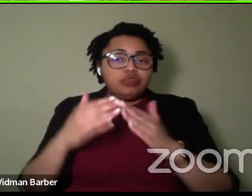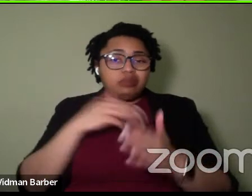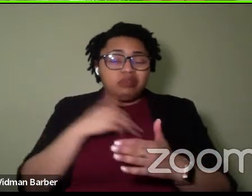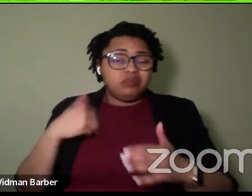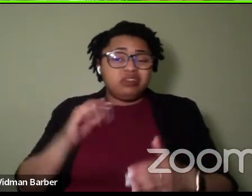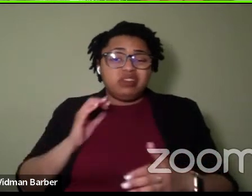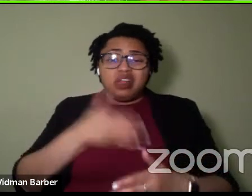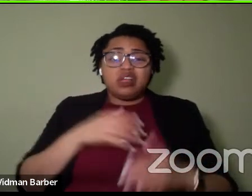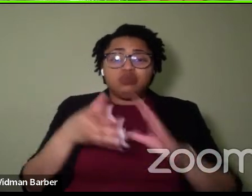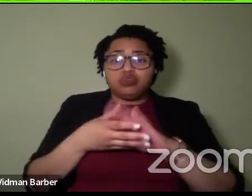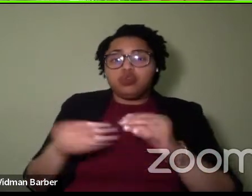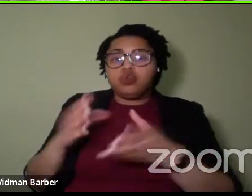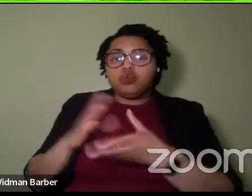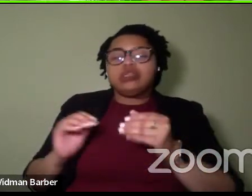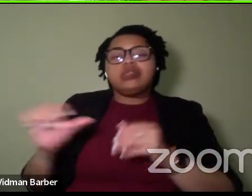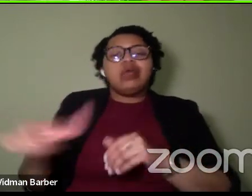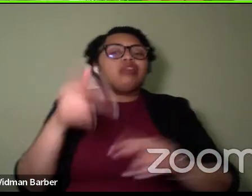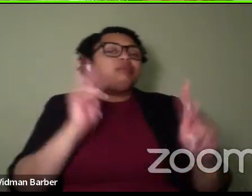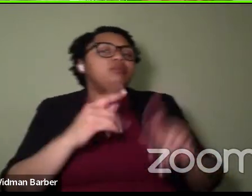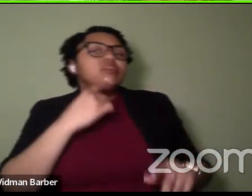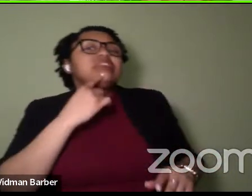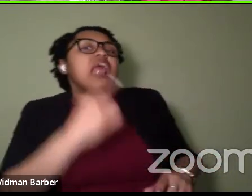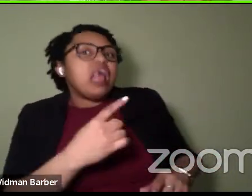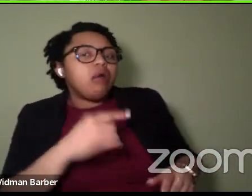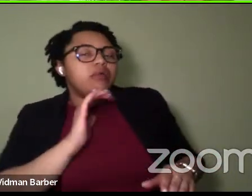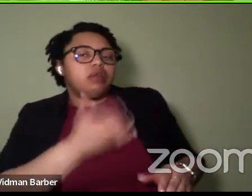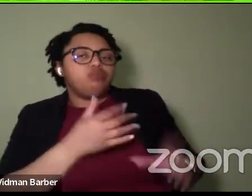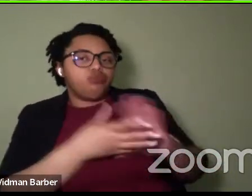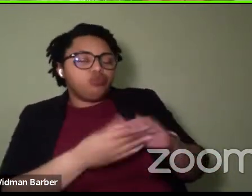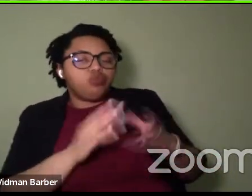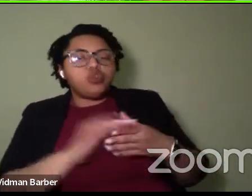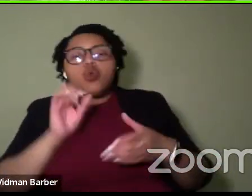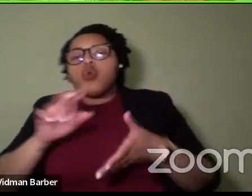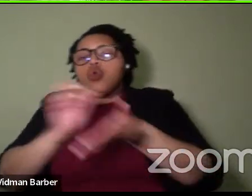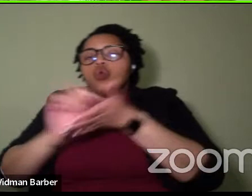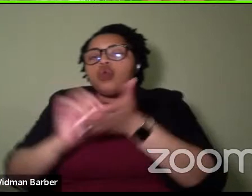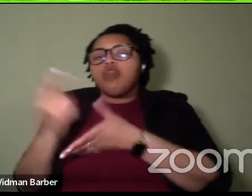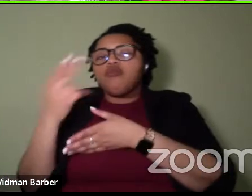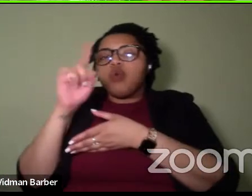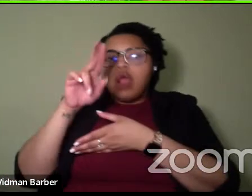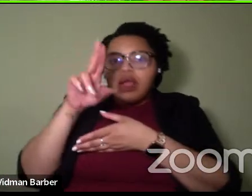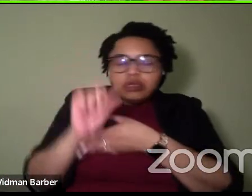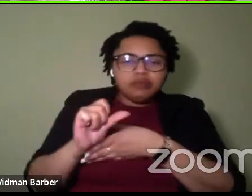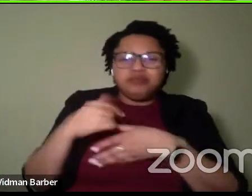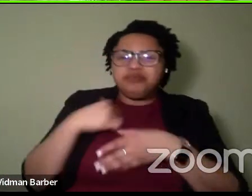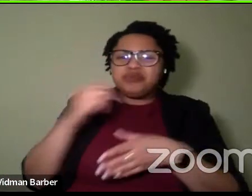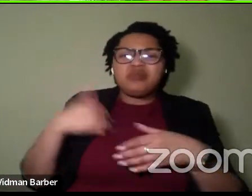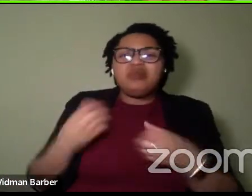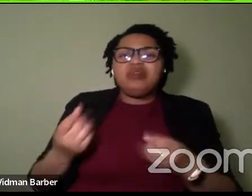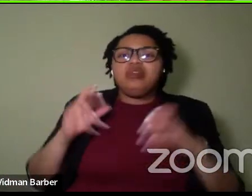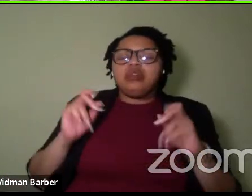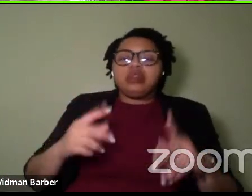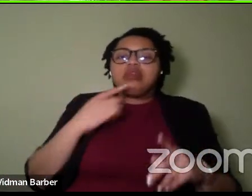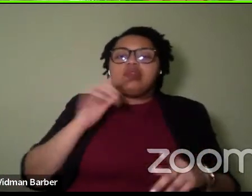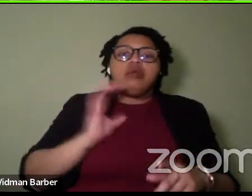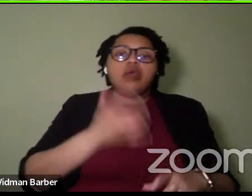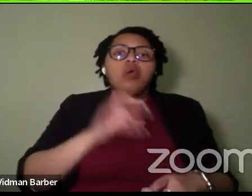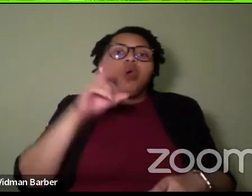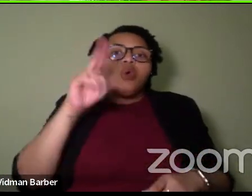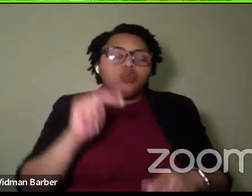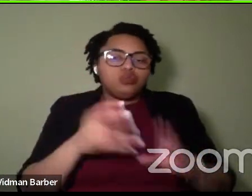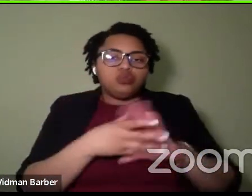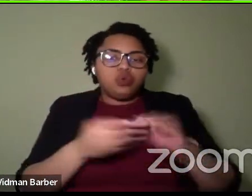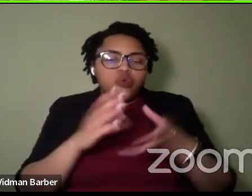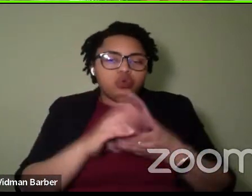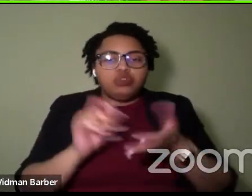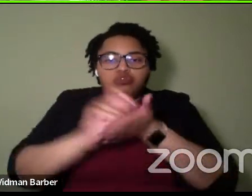for us, they're written for us, and we rarely get the opportunity to tell our own stories, to write our own stories. Even when